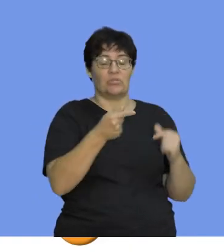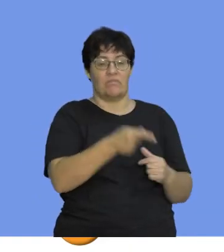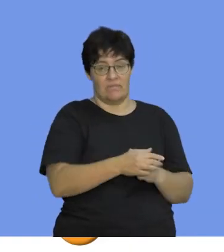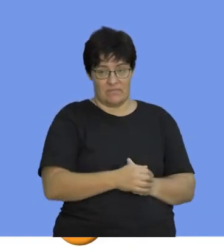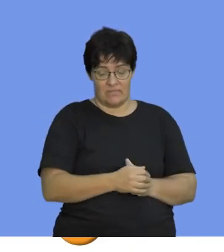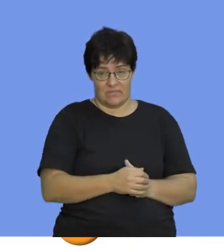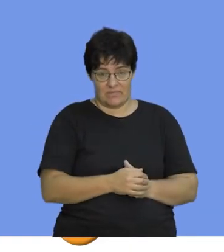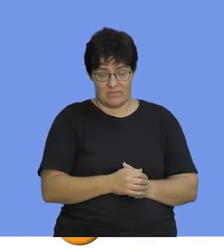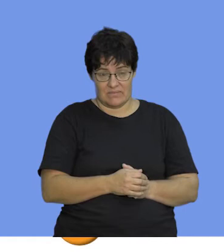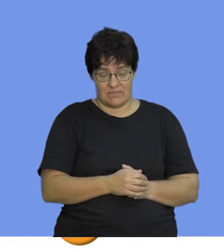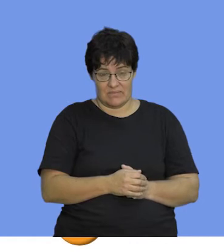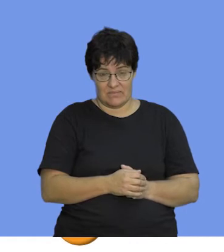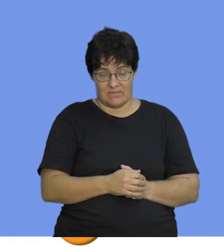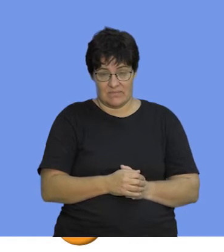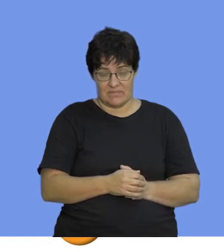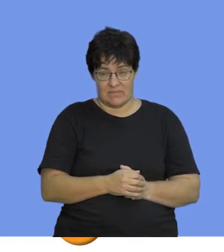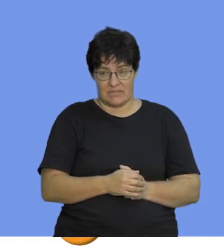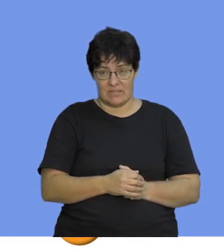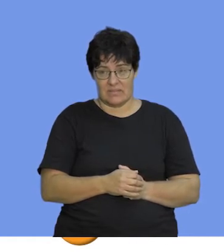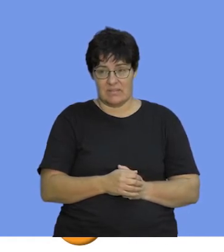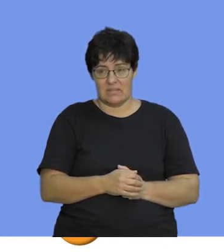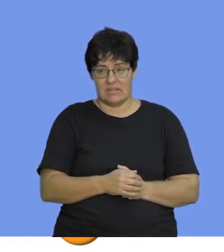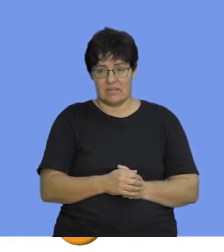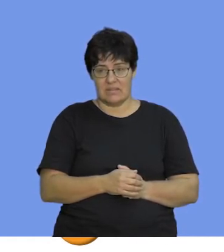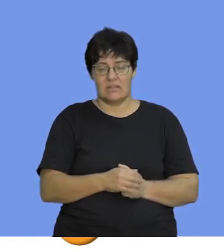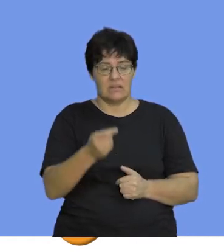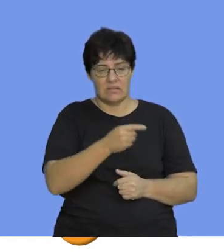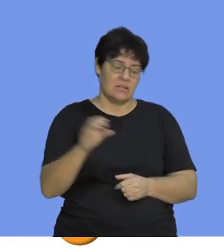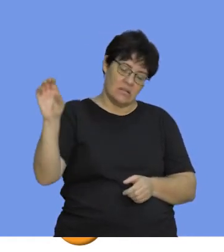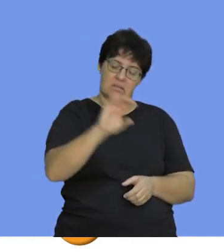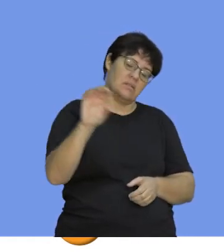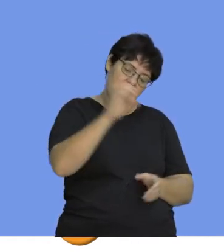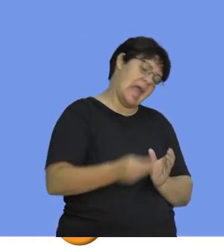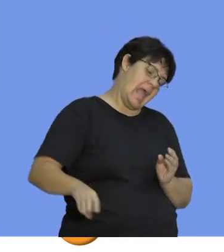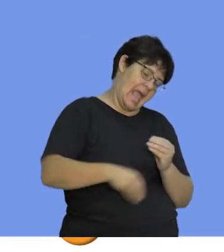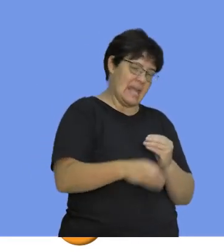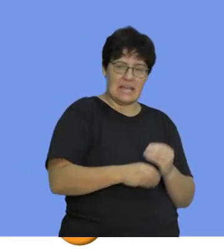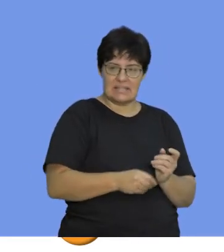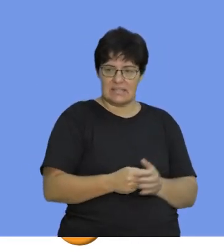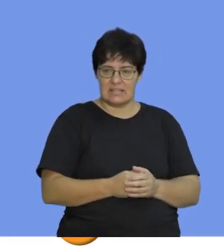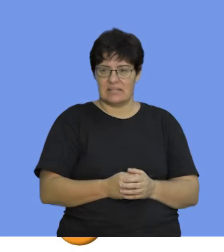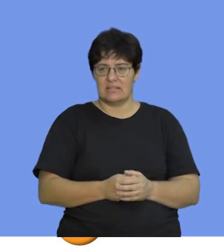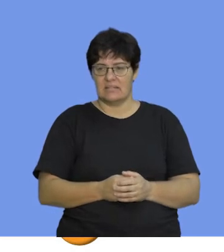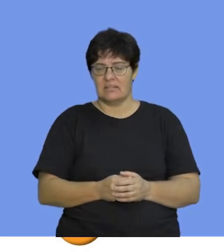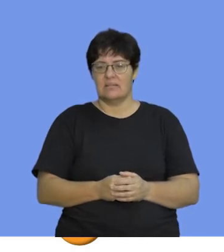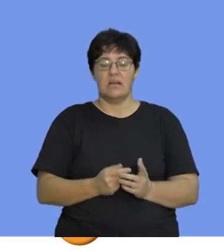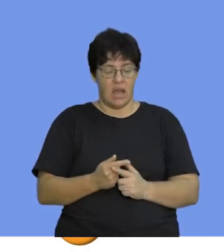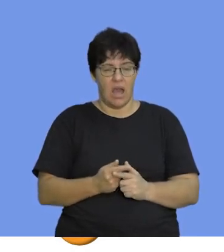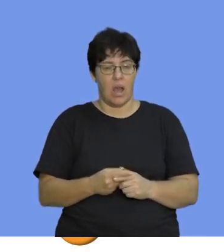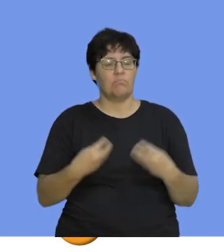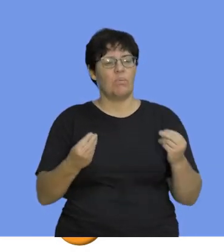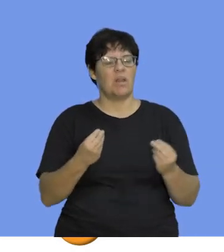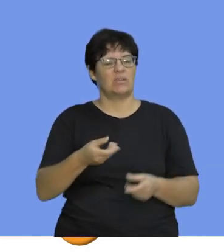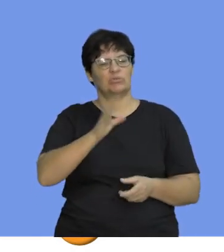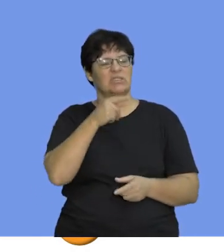the, in the solvent. Now, this is we're using a drink mix, which is very popular. You